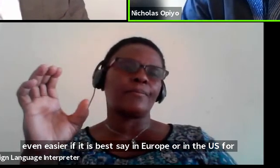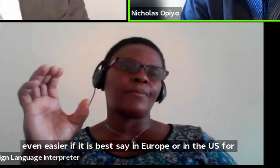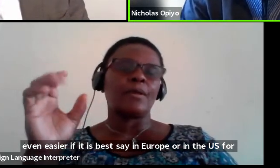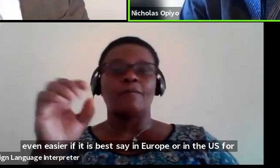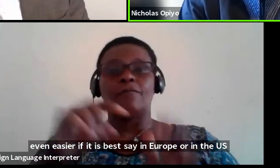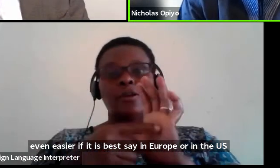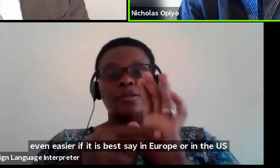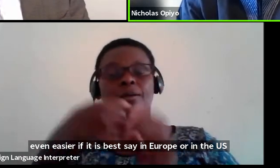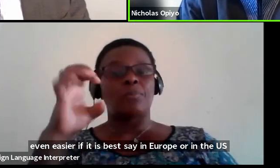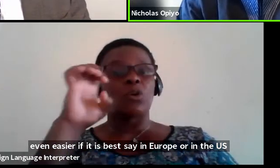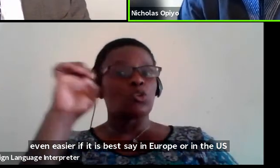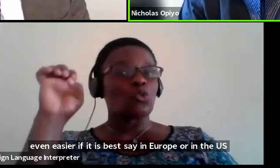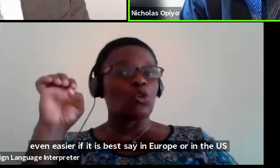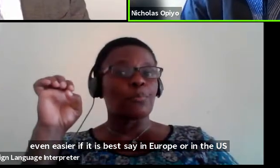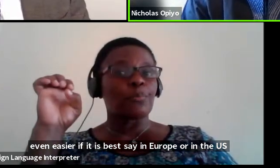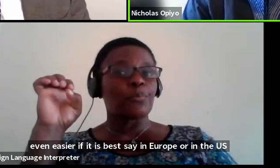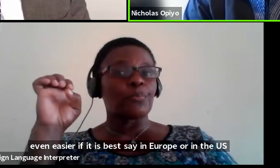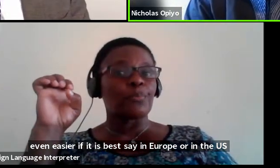these companies,